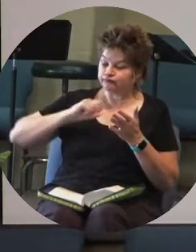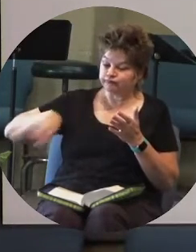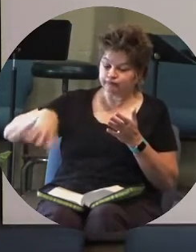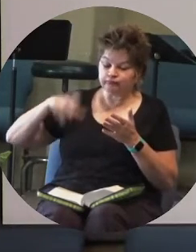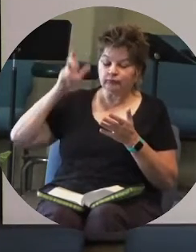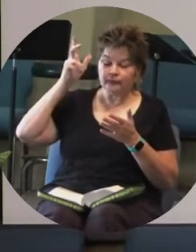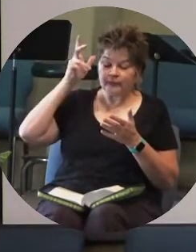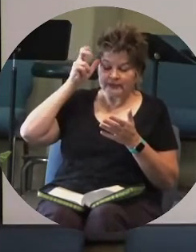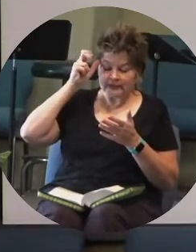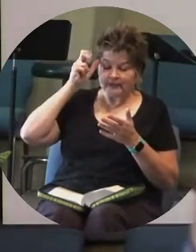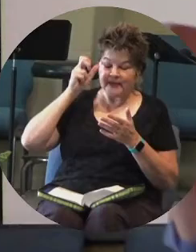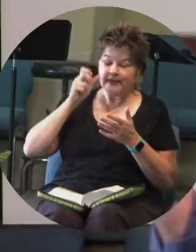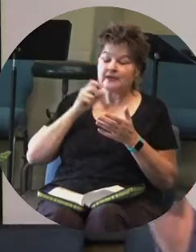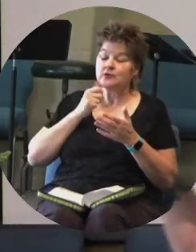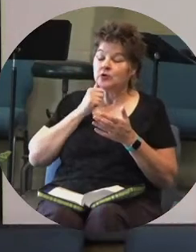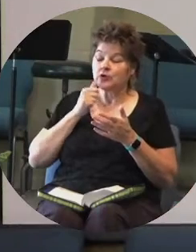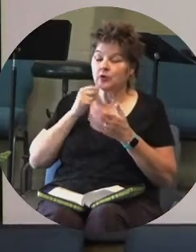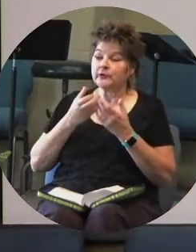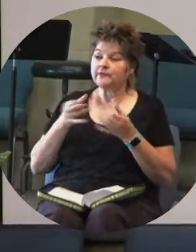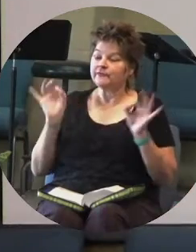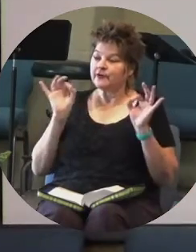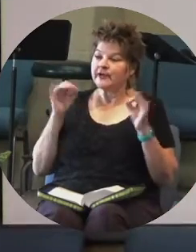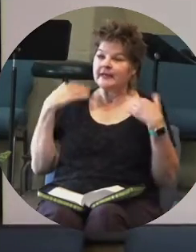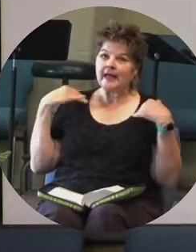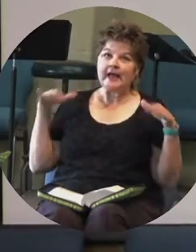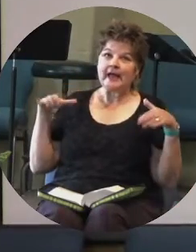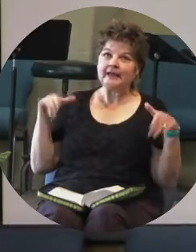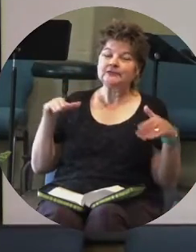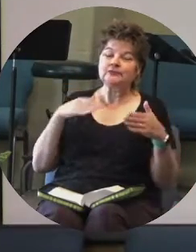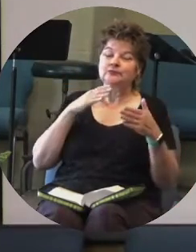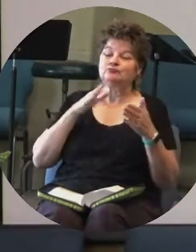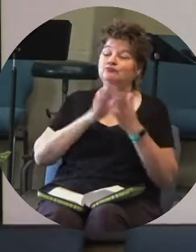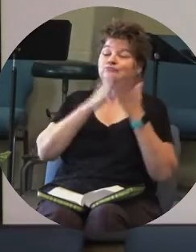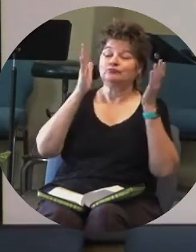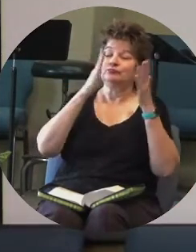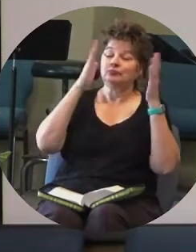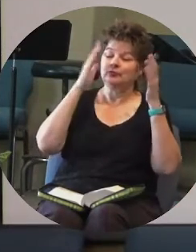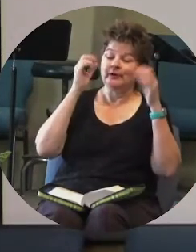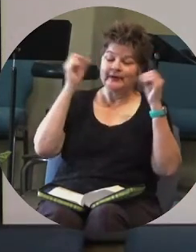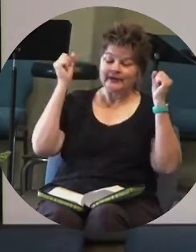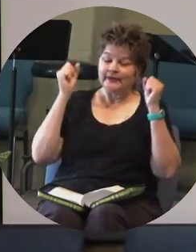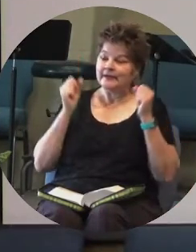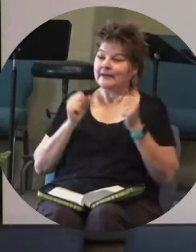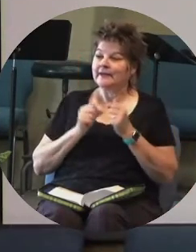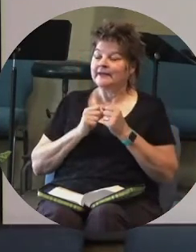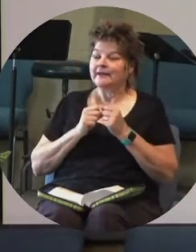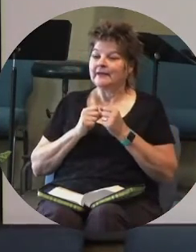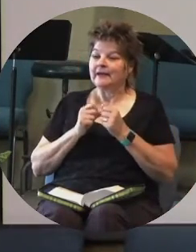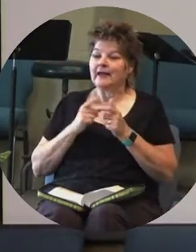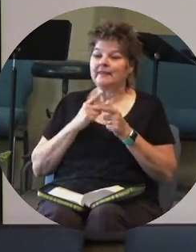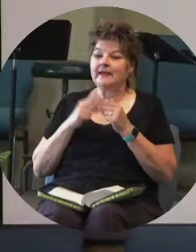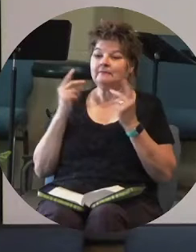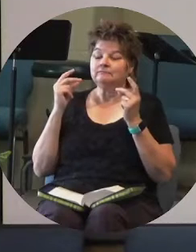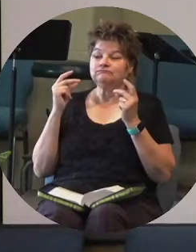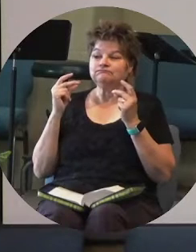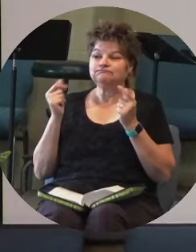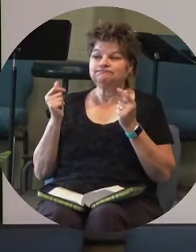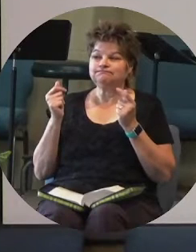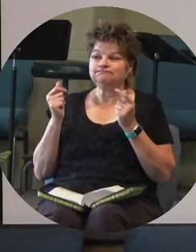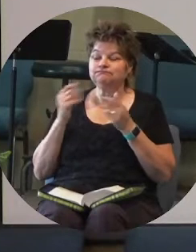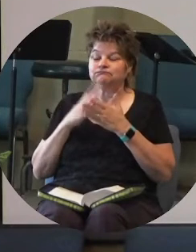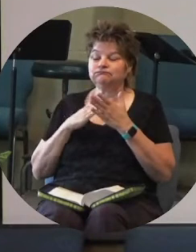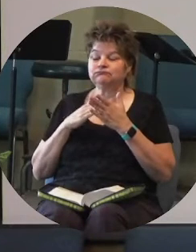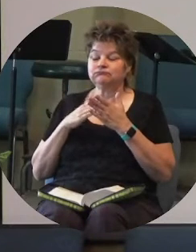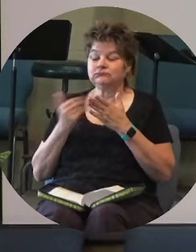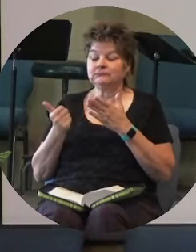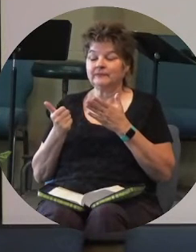demon. Angels probably rejoiced. Everybody that was with me said, yeah, Paul, way, yeah, yeah, yeah. And then all of a sudden, something else happens.